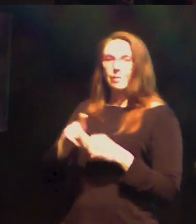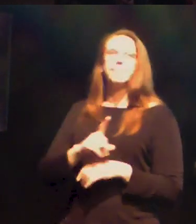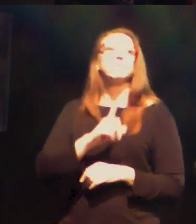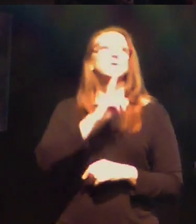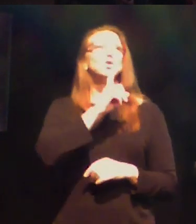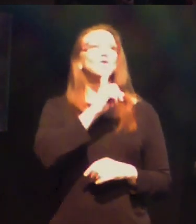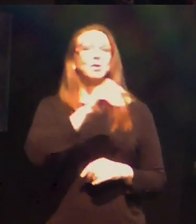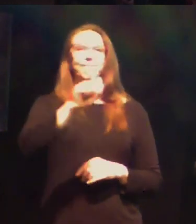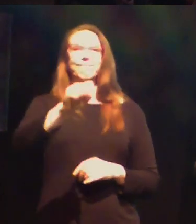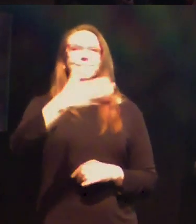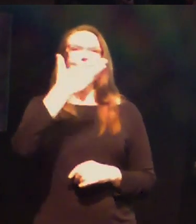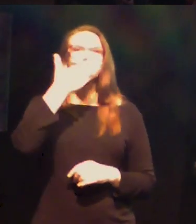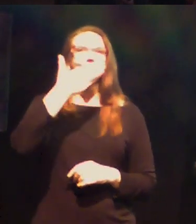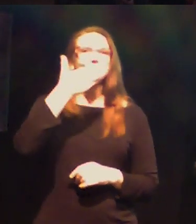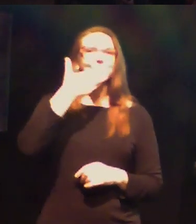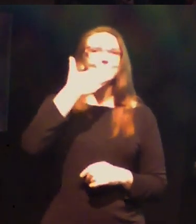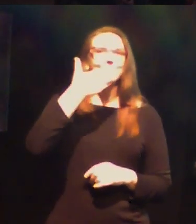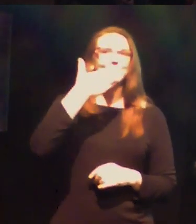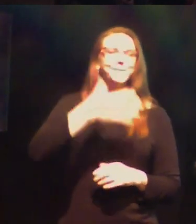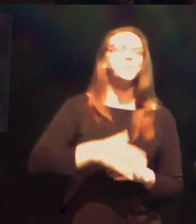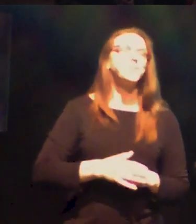Sure, yeah, thanks.